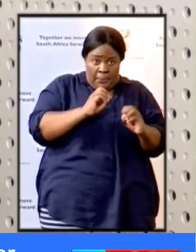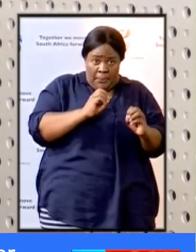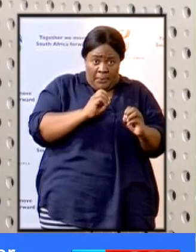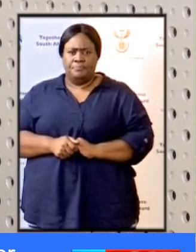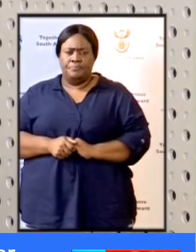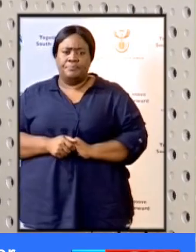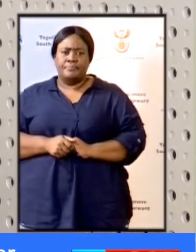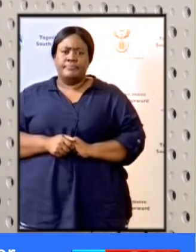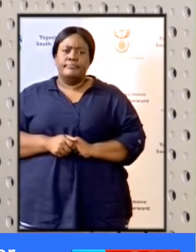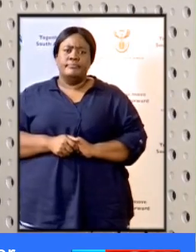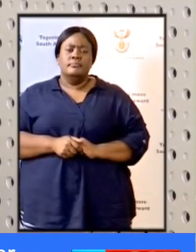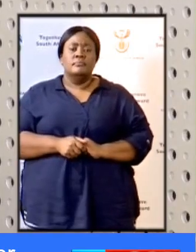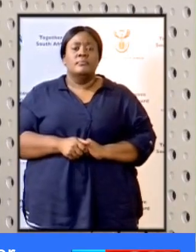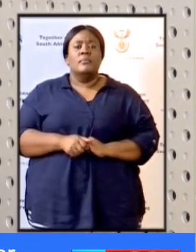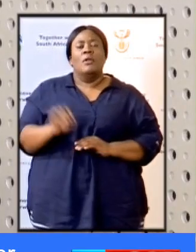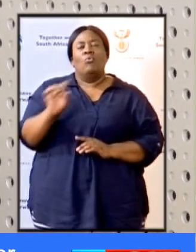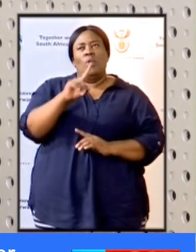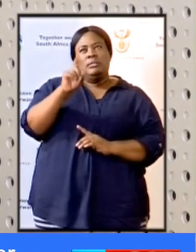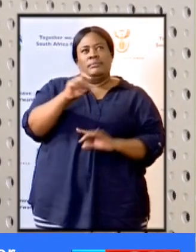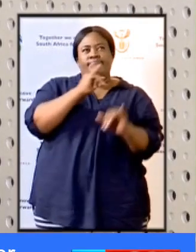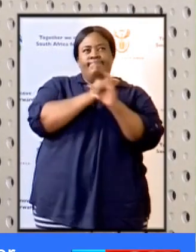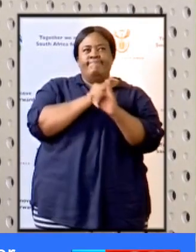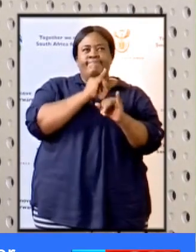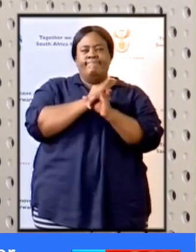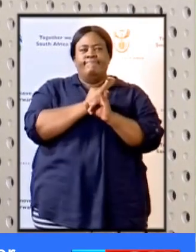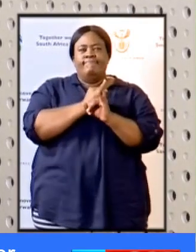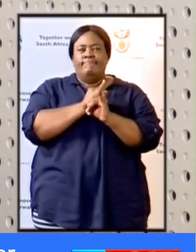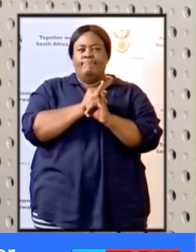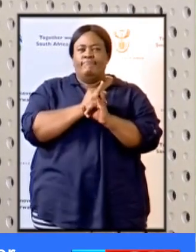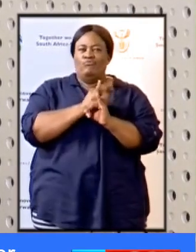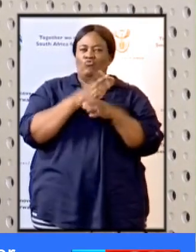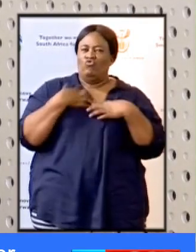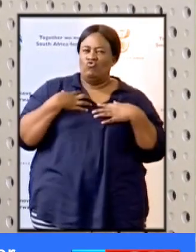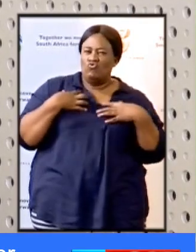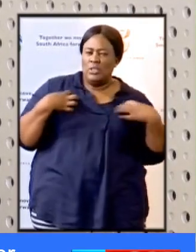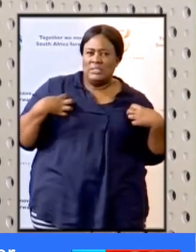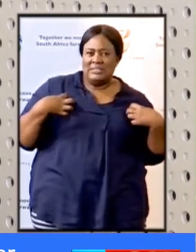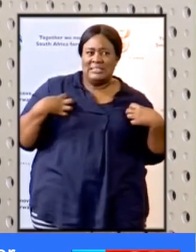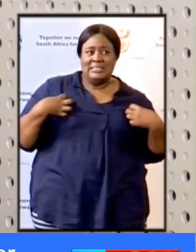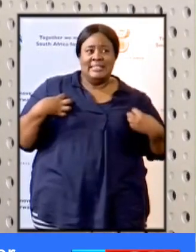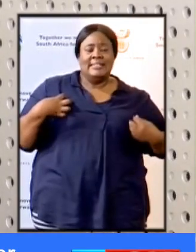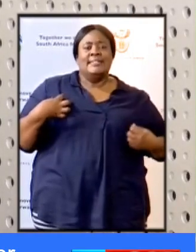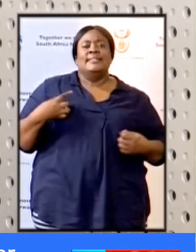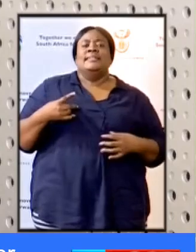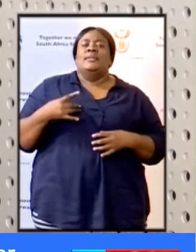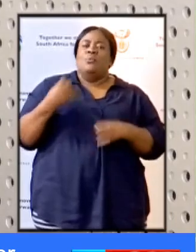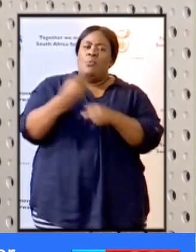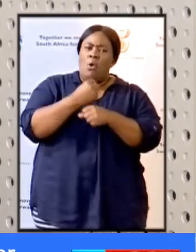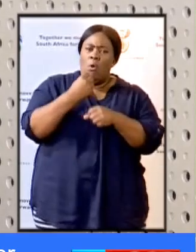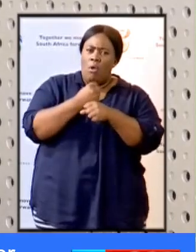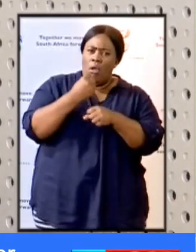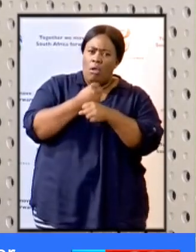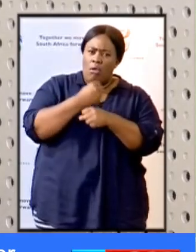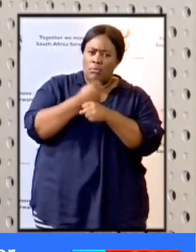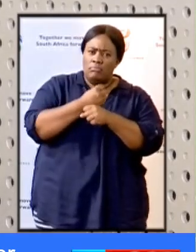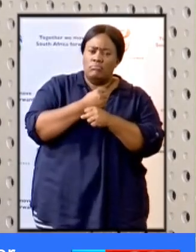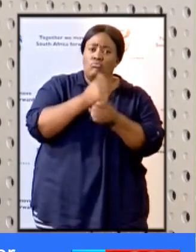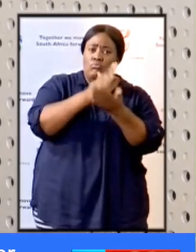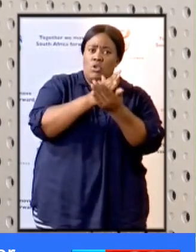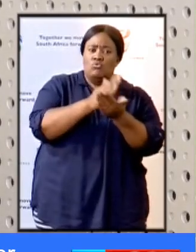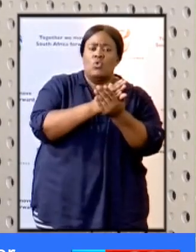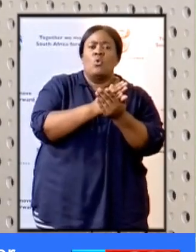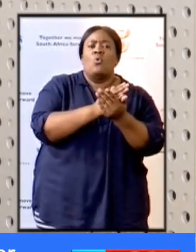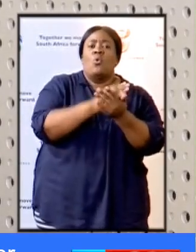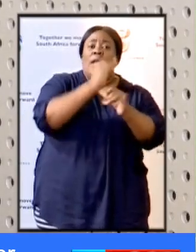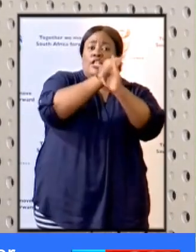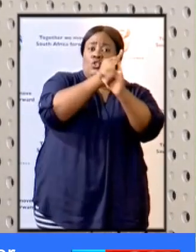of government. The institutions in distress, this also, we will work to identify institutions in distress.